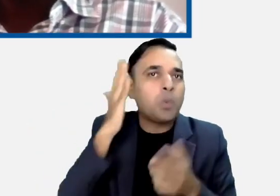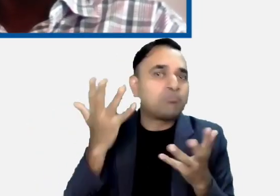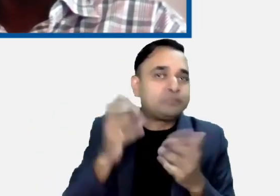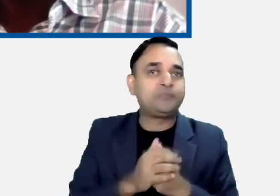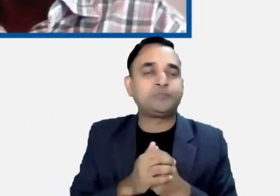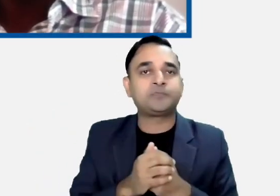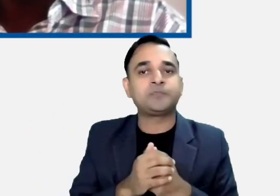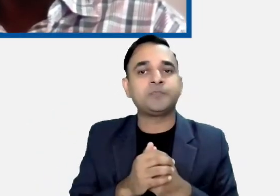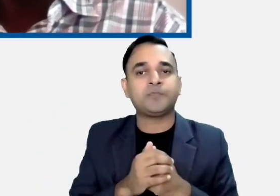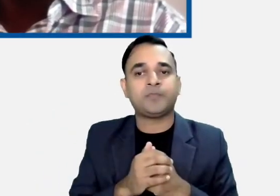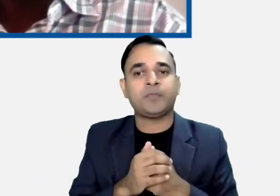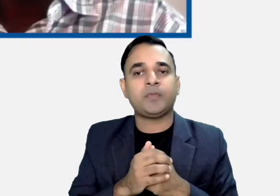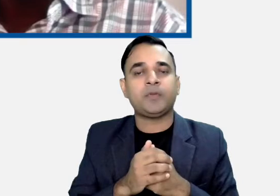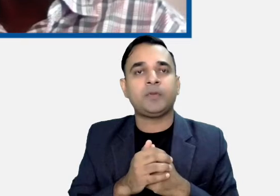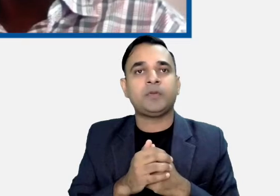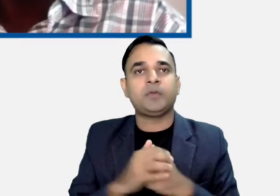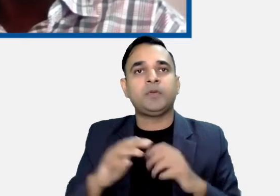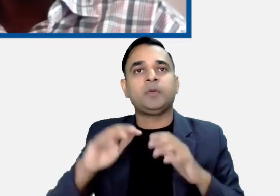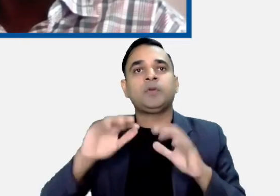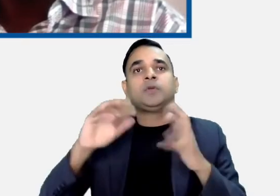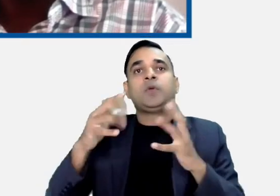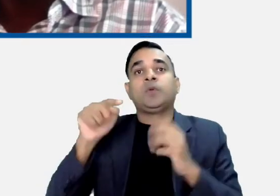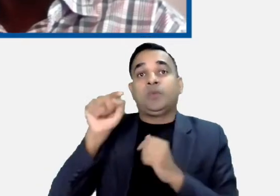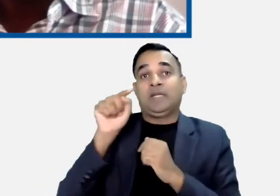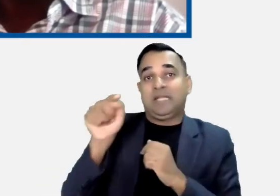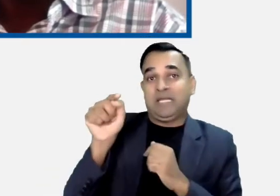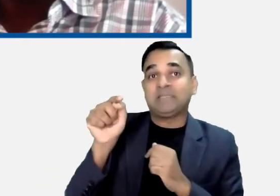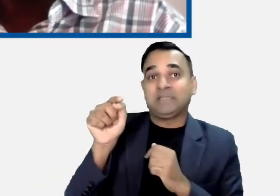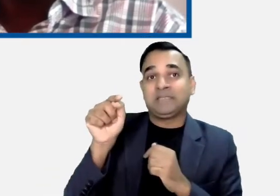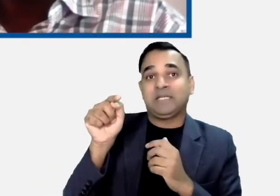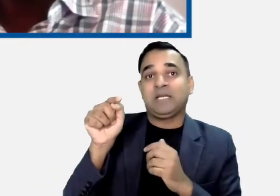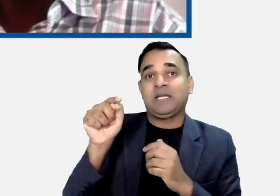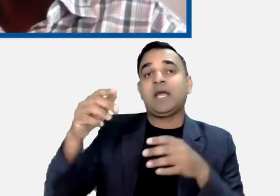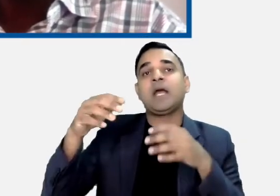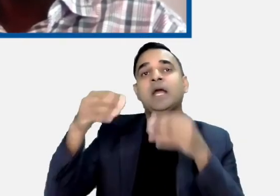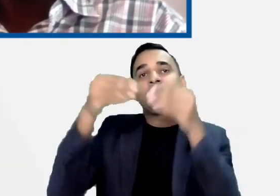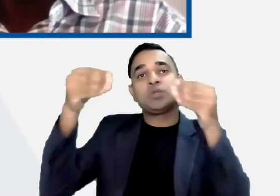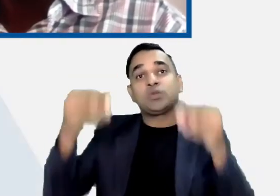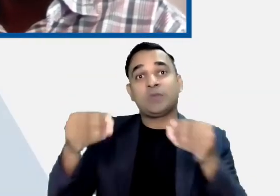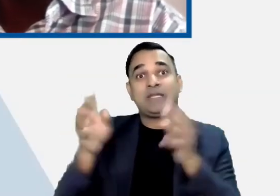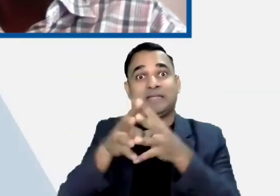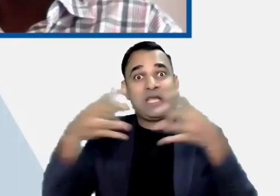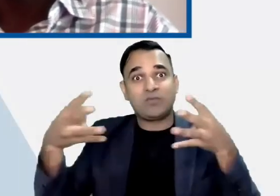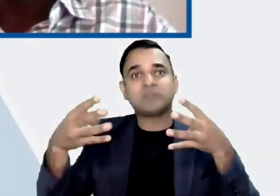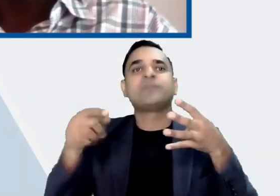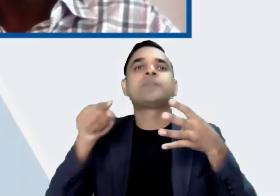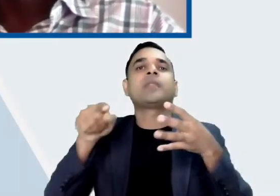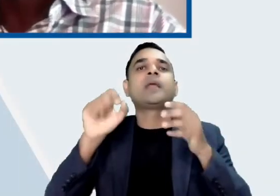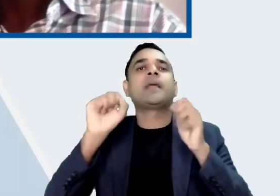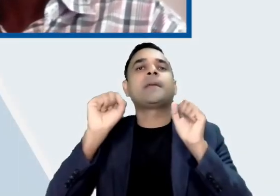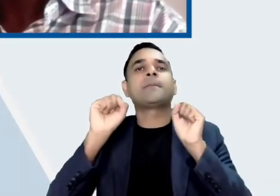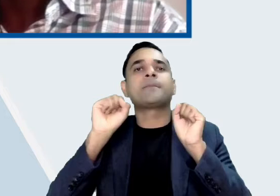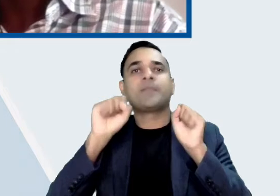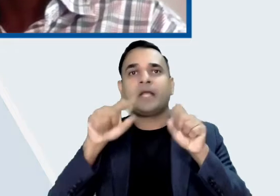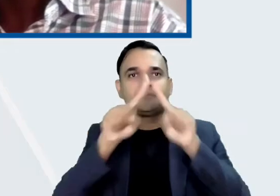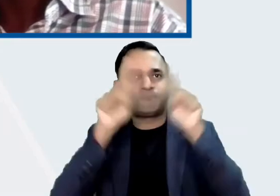be put on screen. As I mentioned in the beginning, the French version will also be provided to you on a link